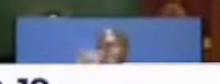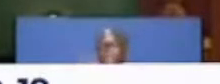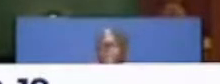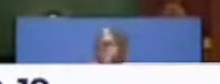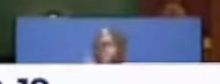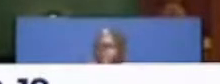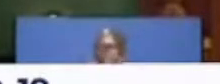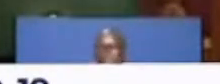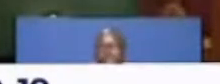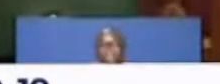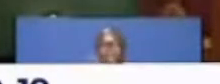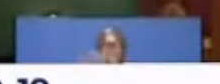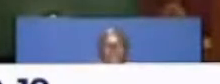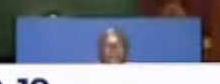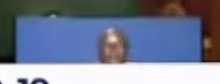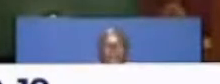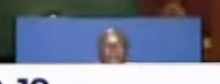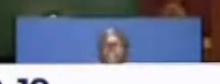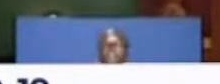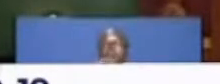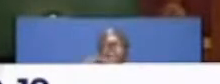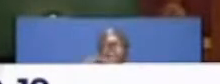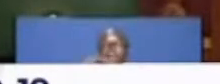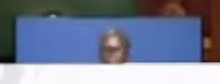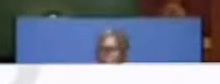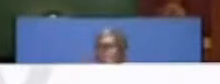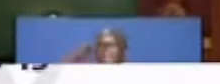well as remove the cost of